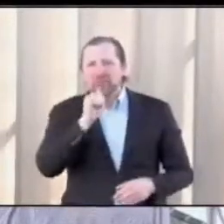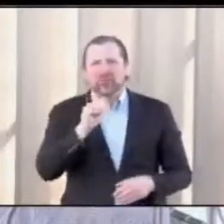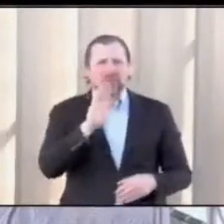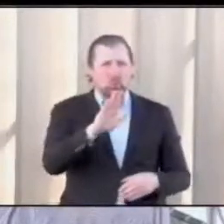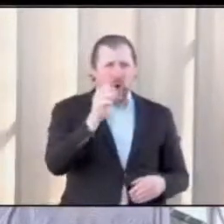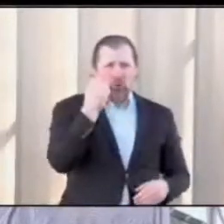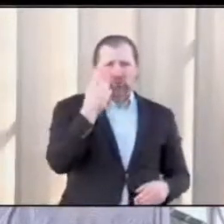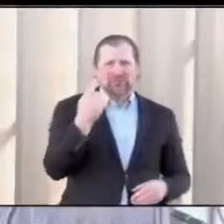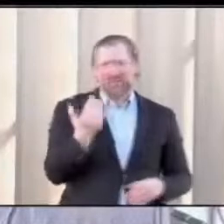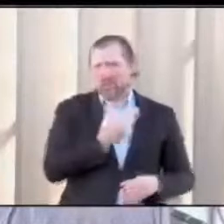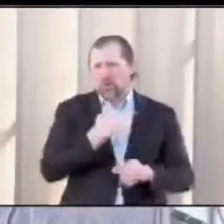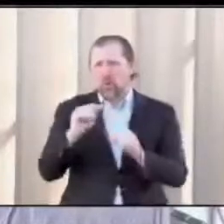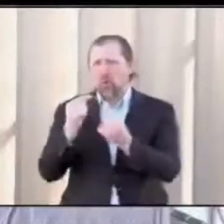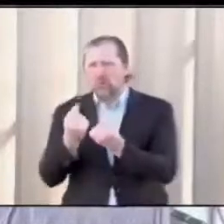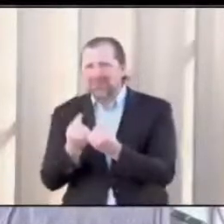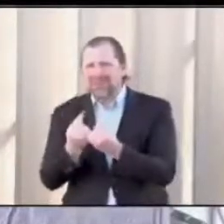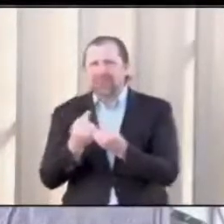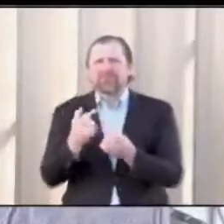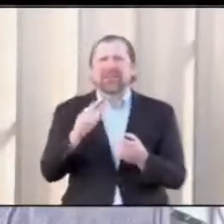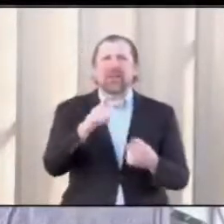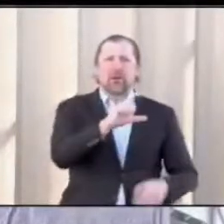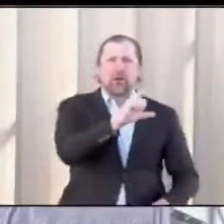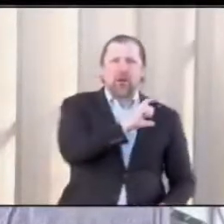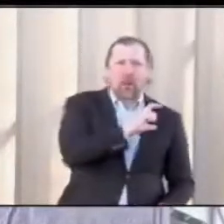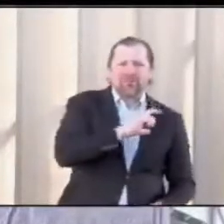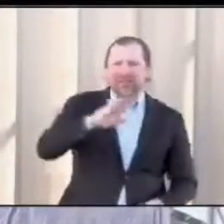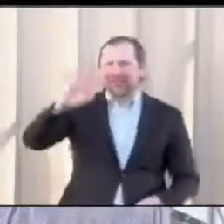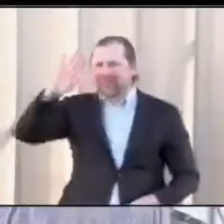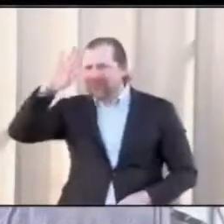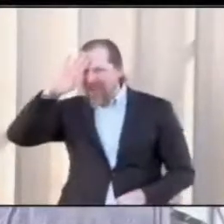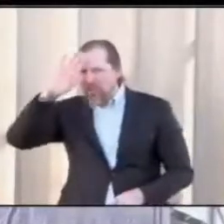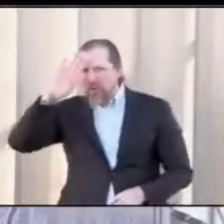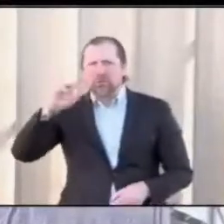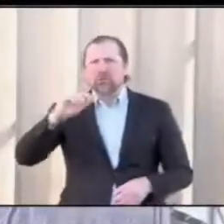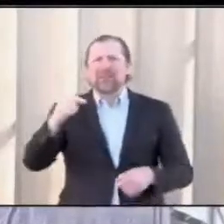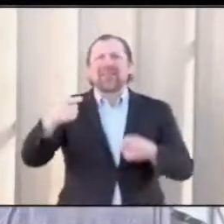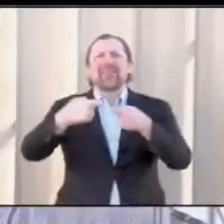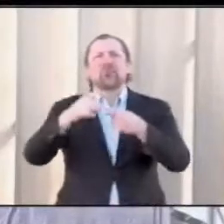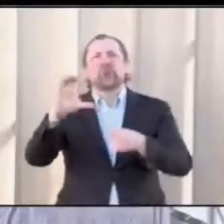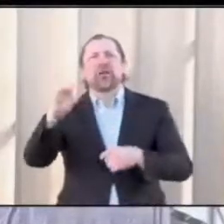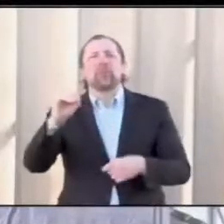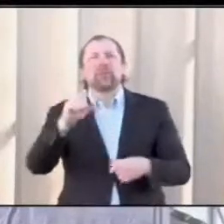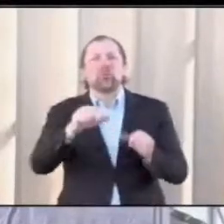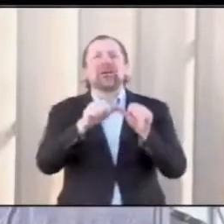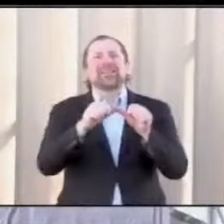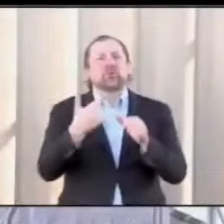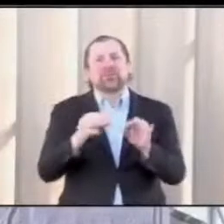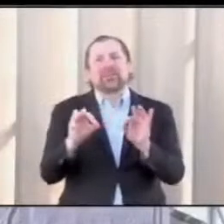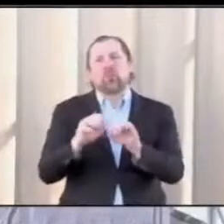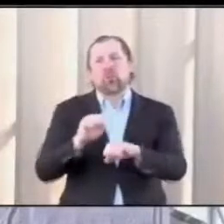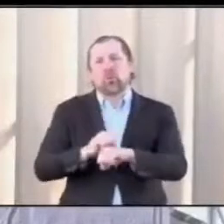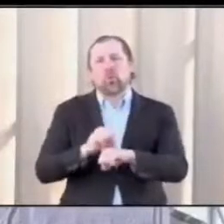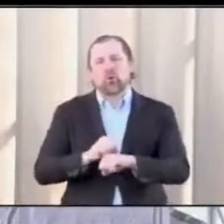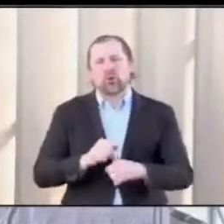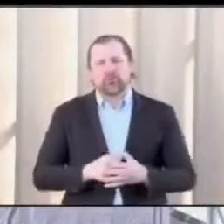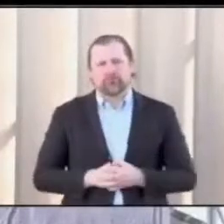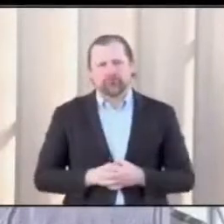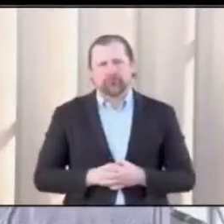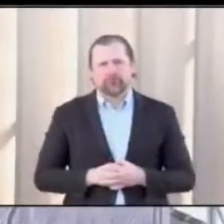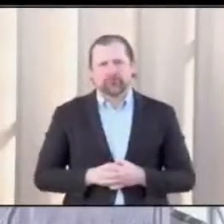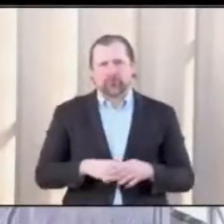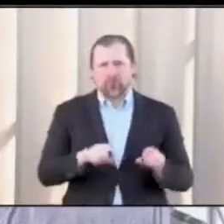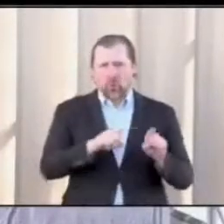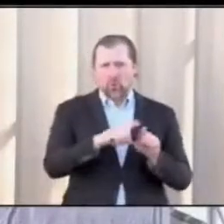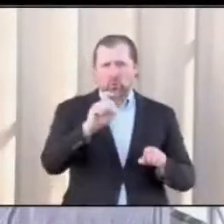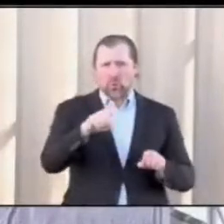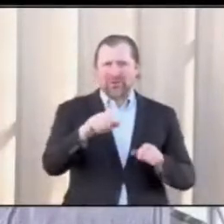understanding as our teams, along with law enforcement, fire crews, and utility providers, continue this vital work. We also